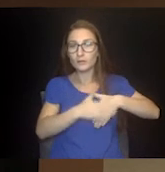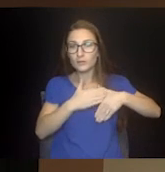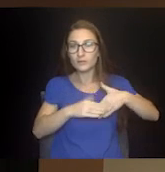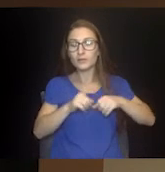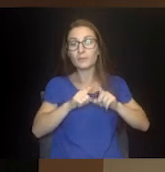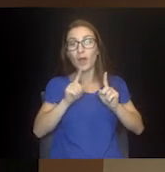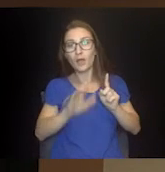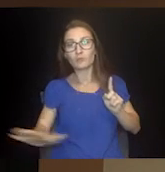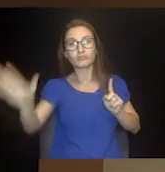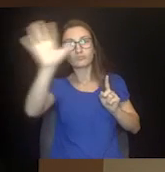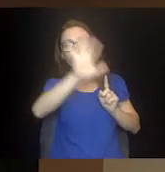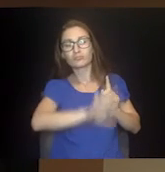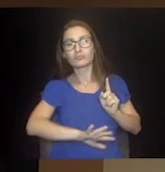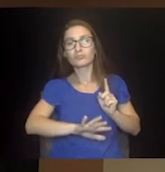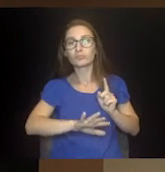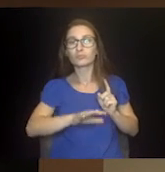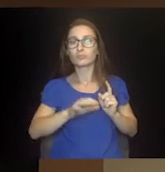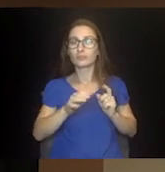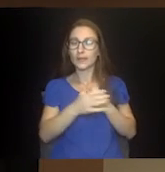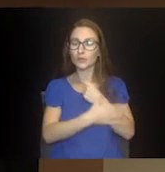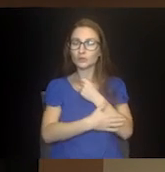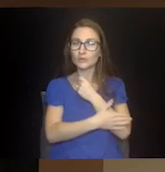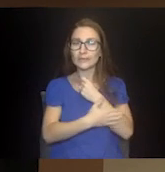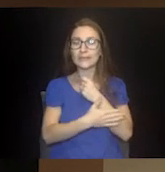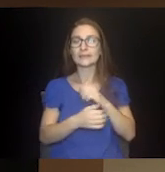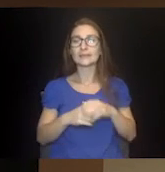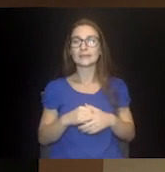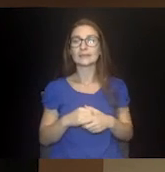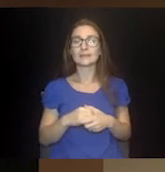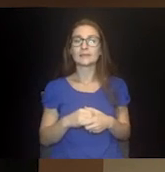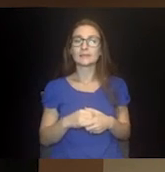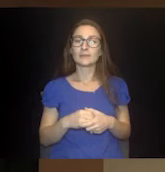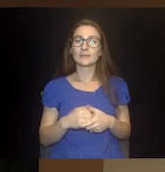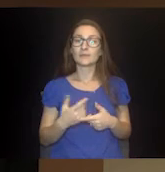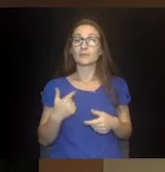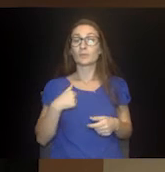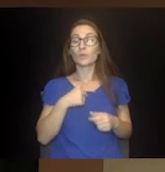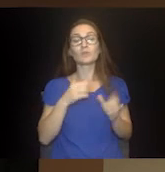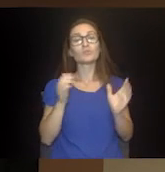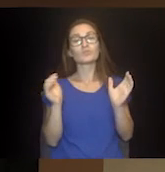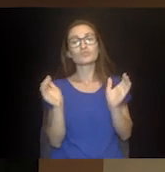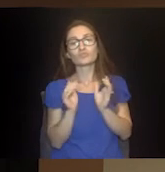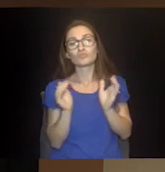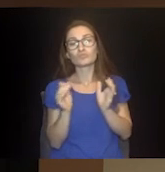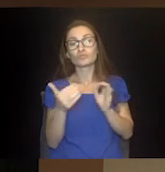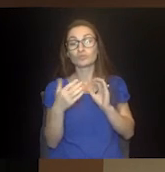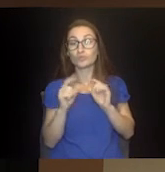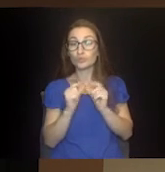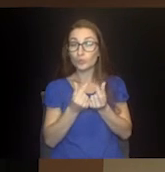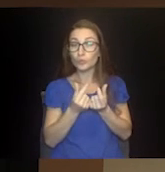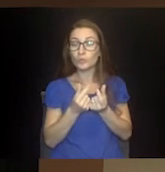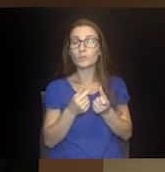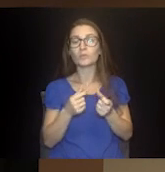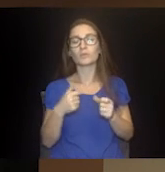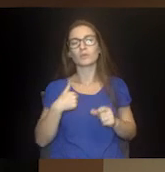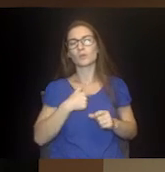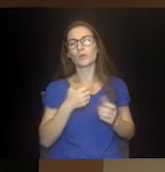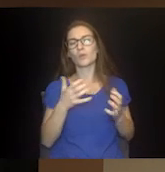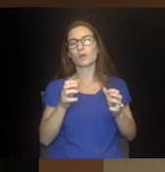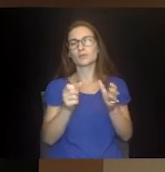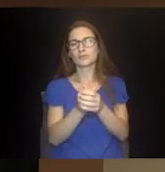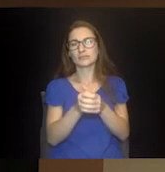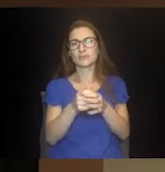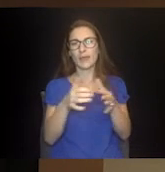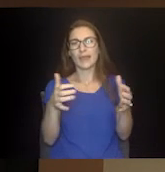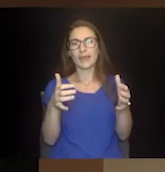Florida, but also like, you know, throughout the country as well. But honestly, even though like we're a relatively small group, but at least